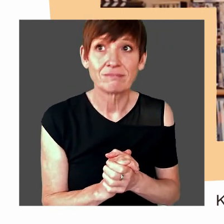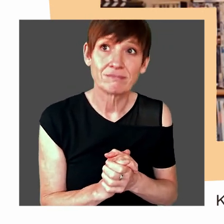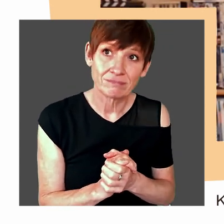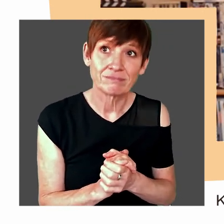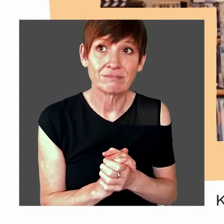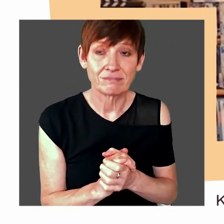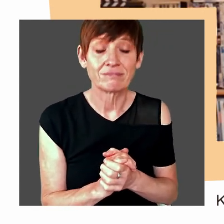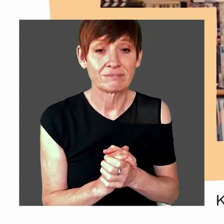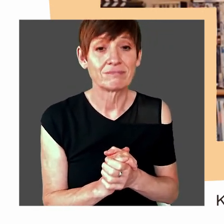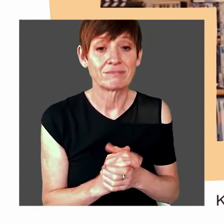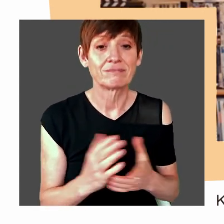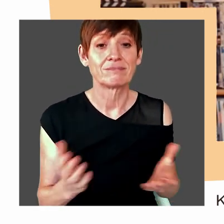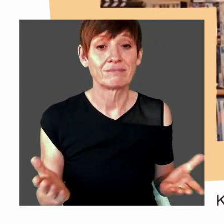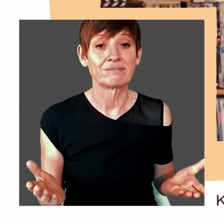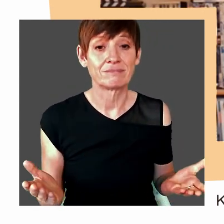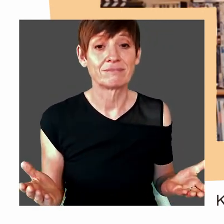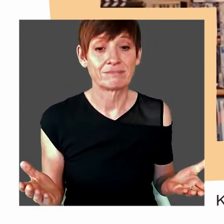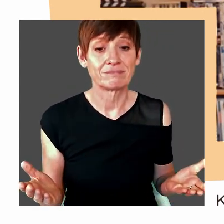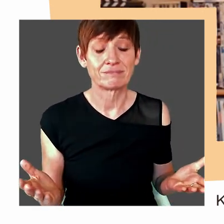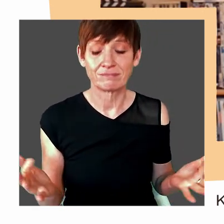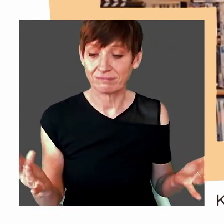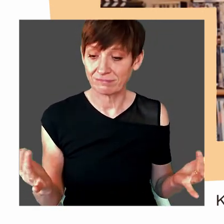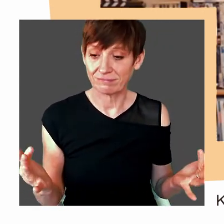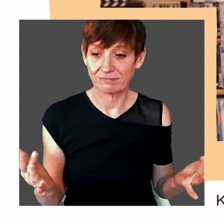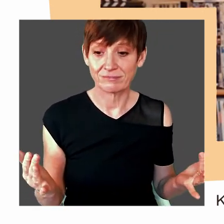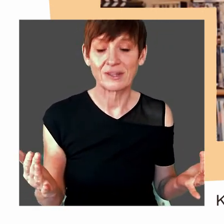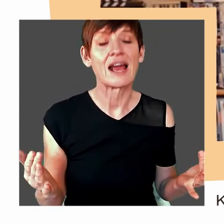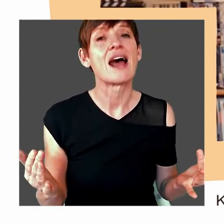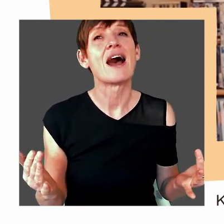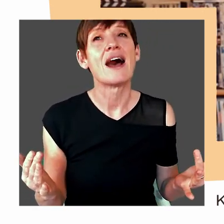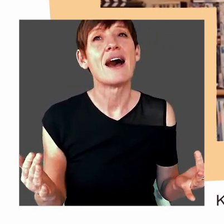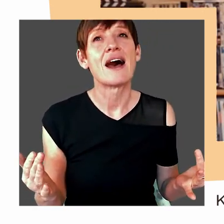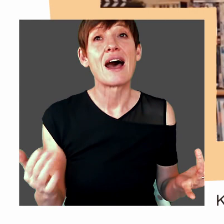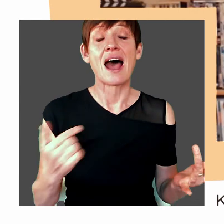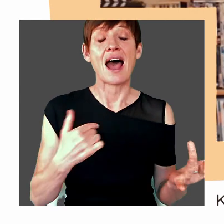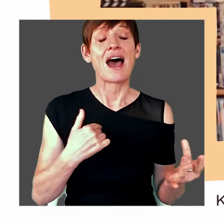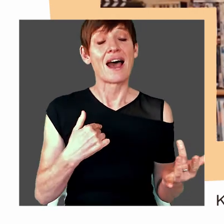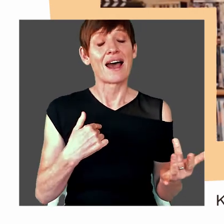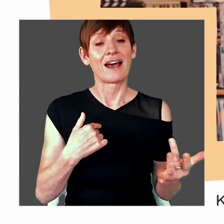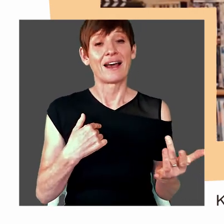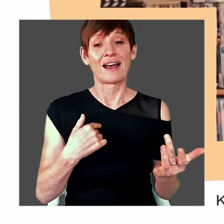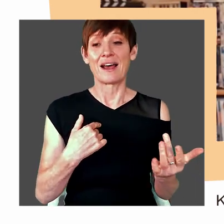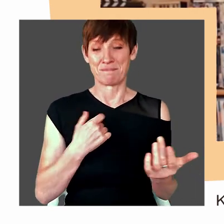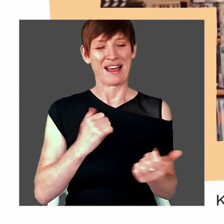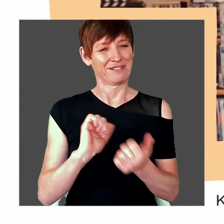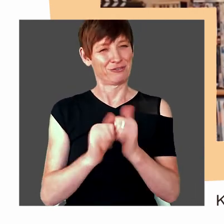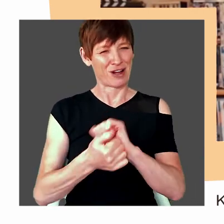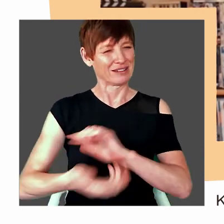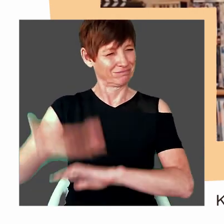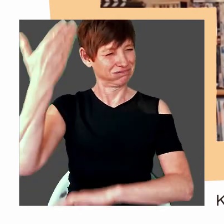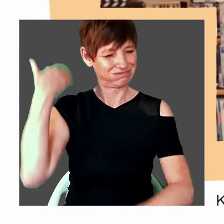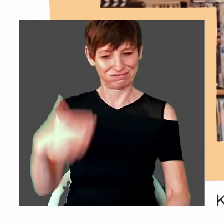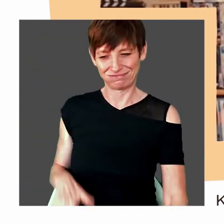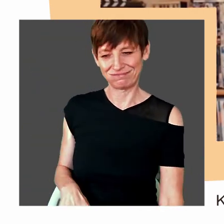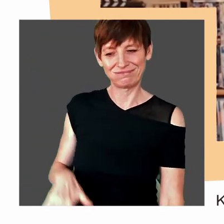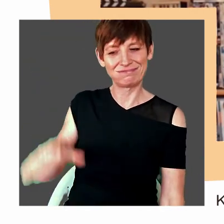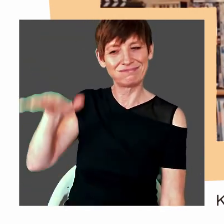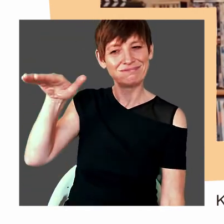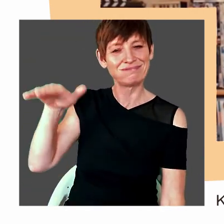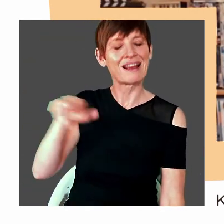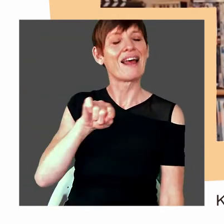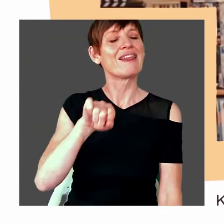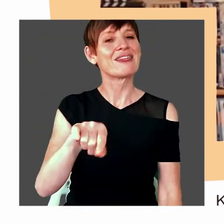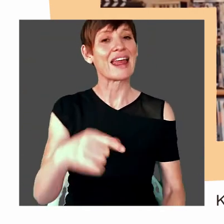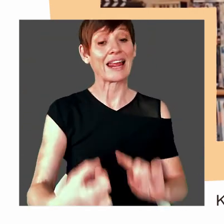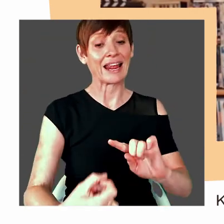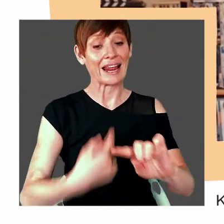I received an email from one of my friends who knows me from my childhood. And he said,